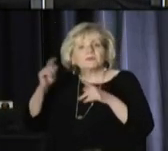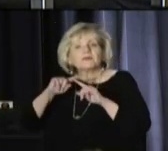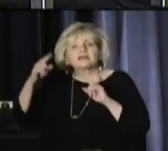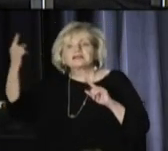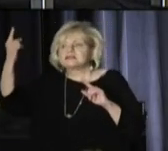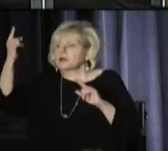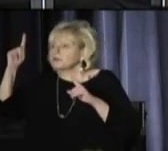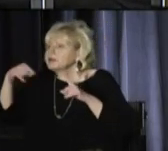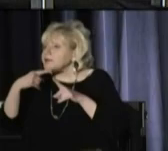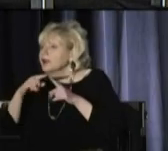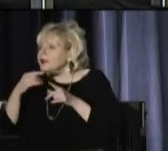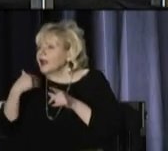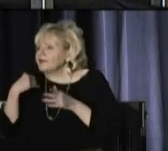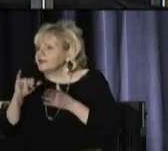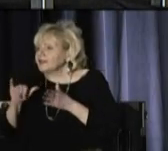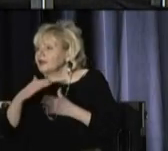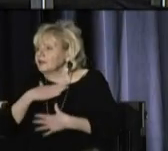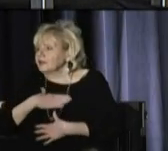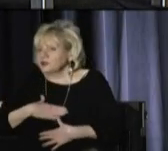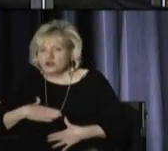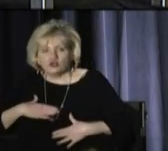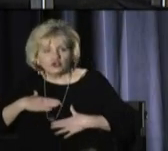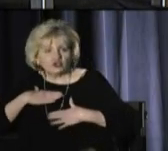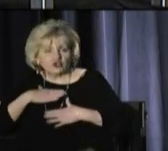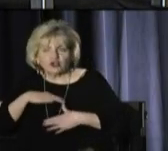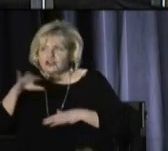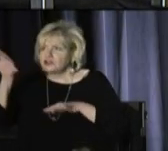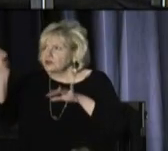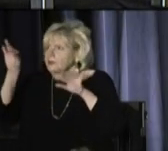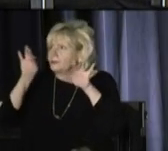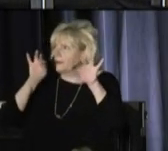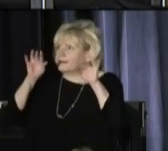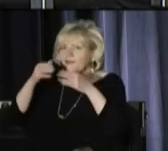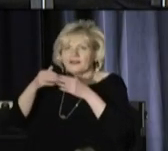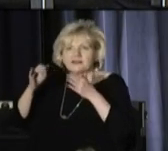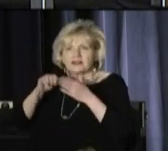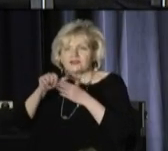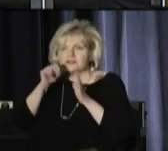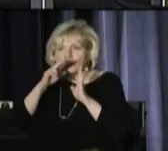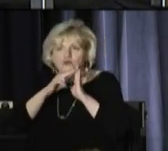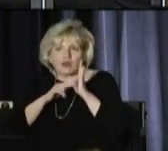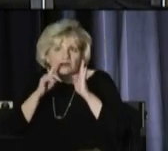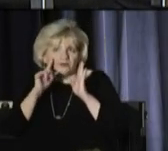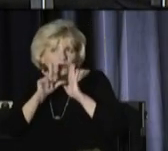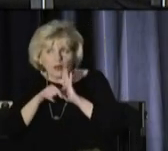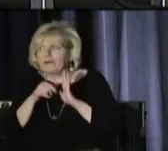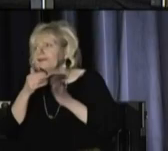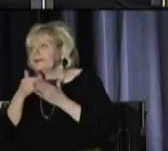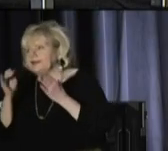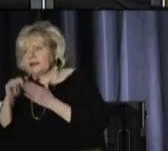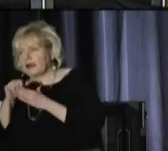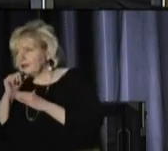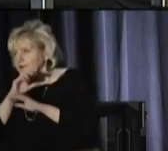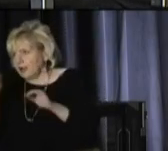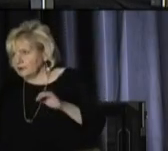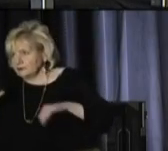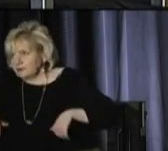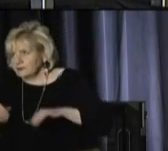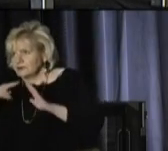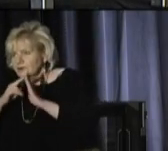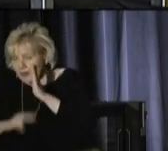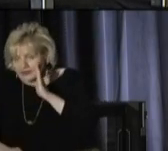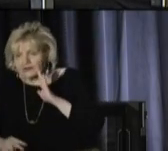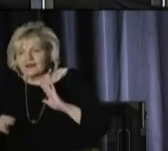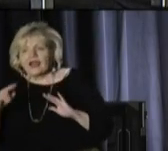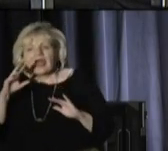about taking that leisure to just pick things off my shelf that I haven't read in a while or things that I haven't read at all, and then